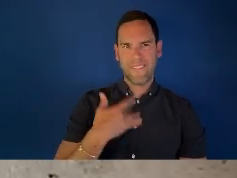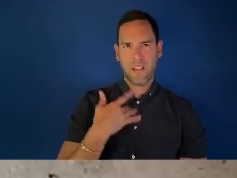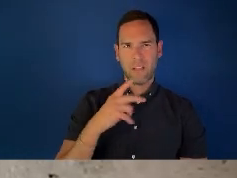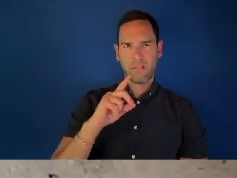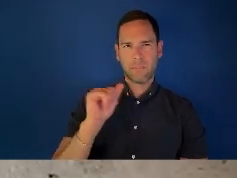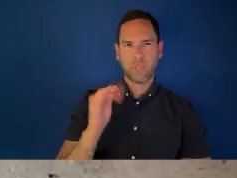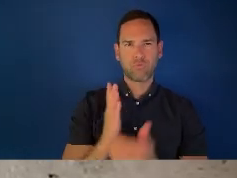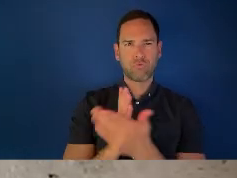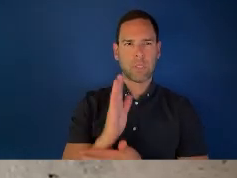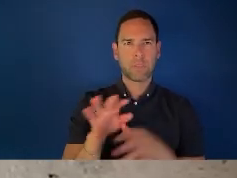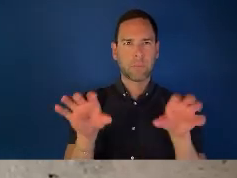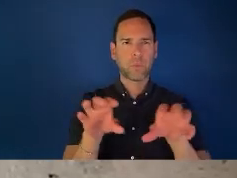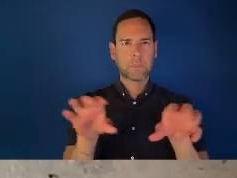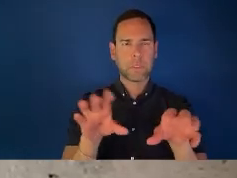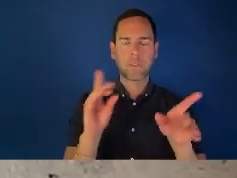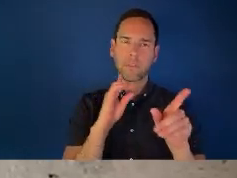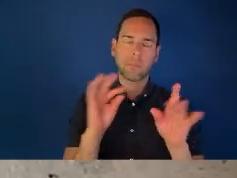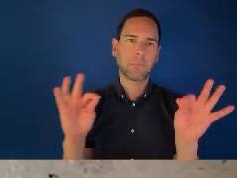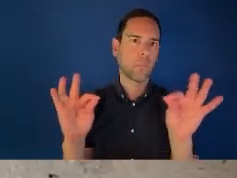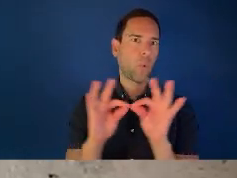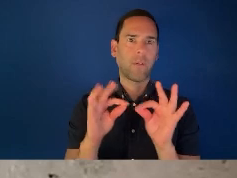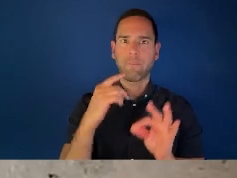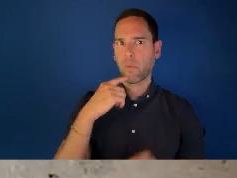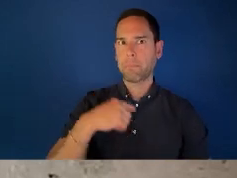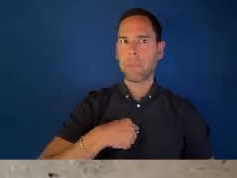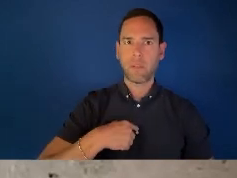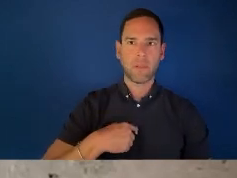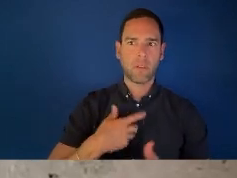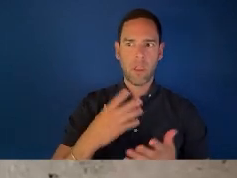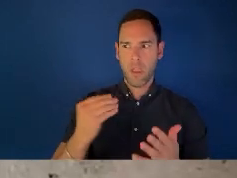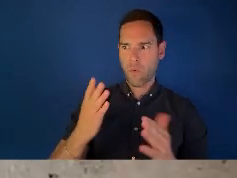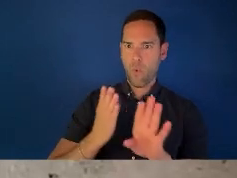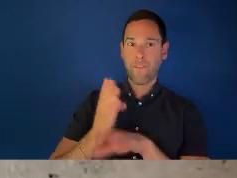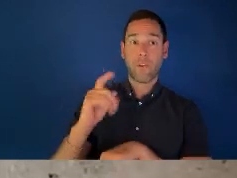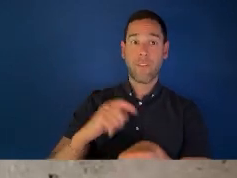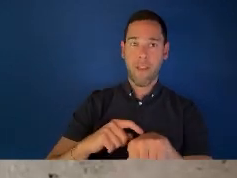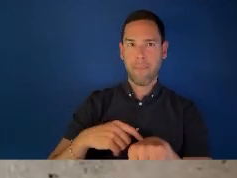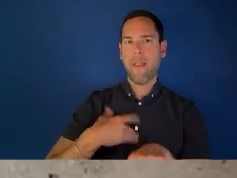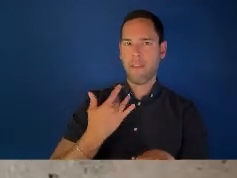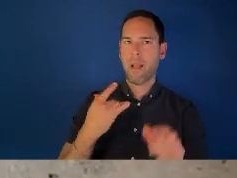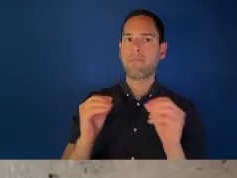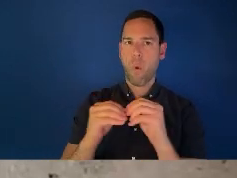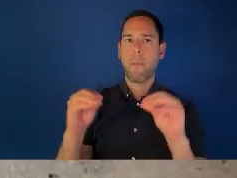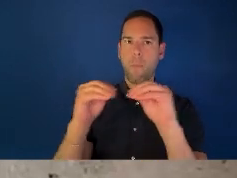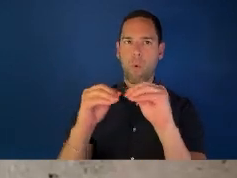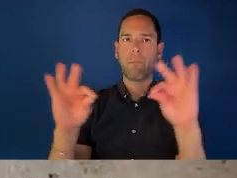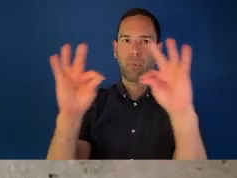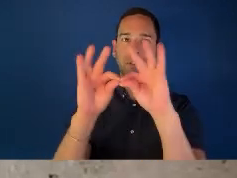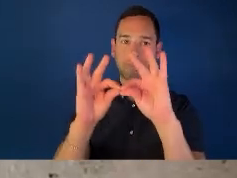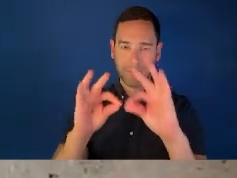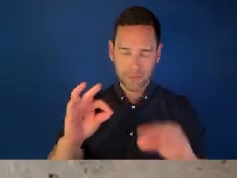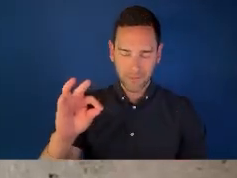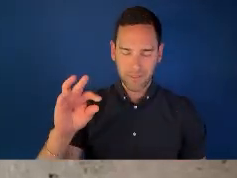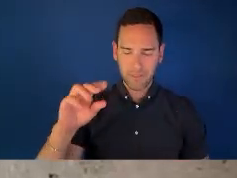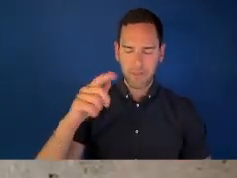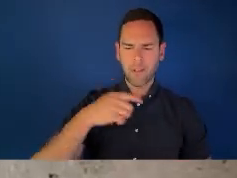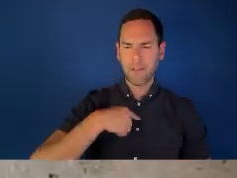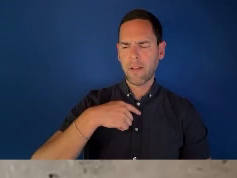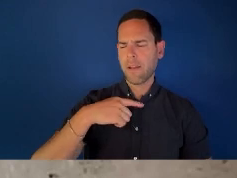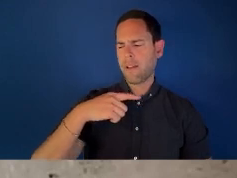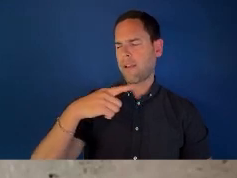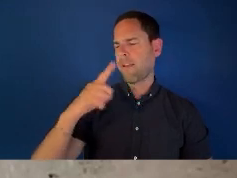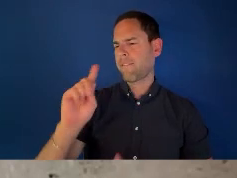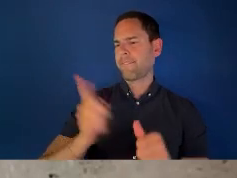disability justice specifically by one of my writing professors who recommended the